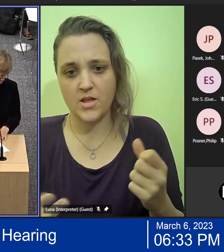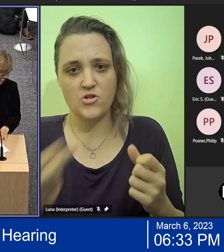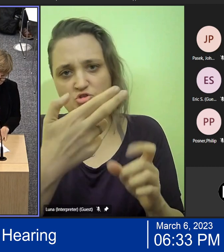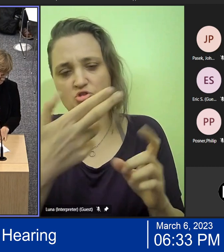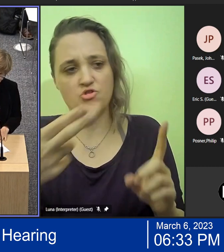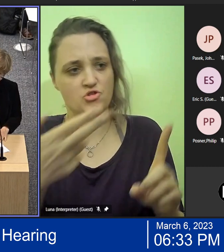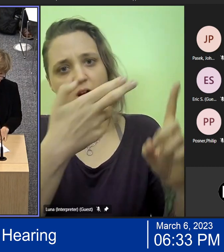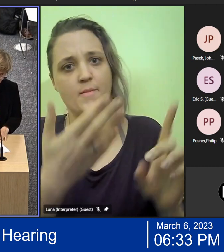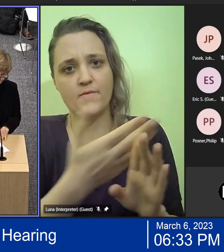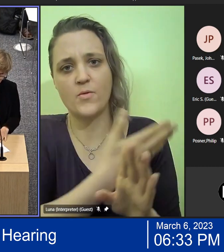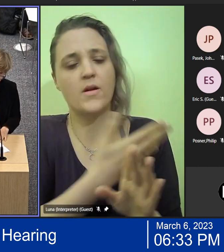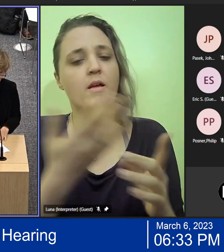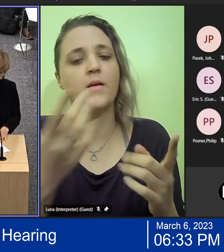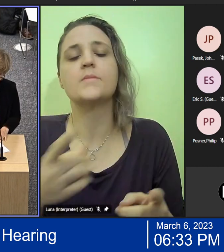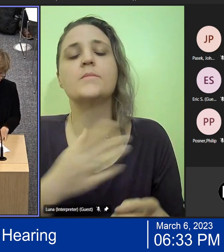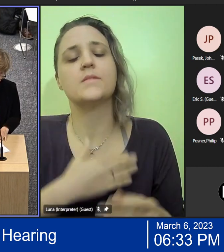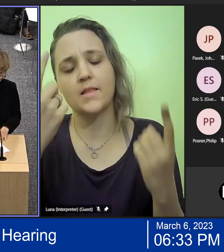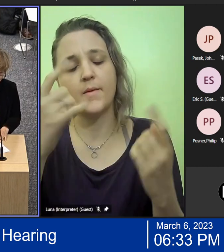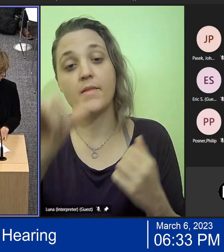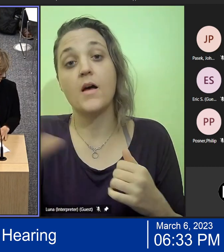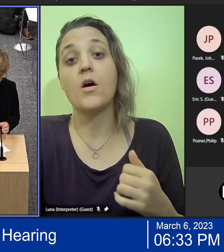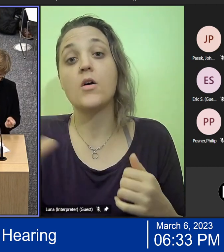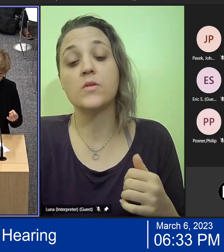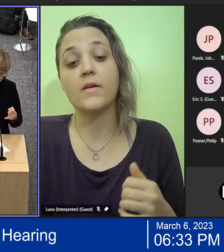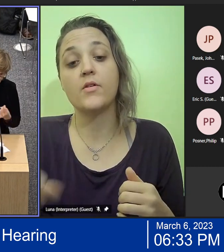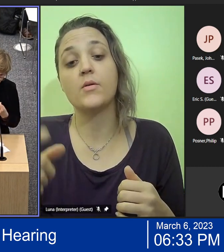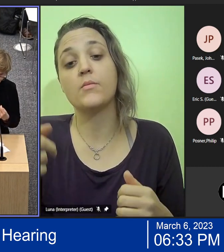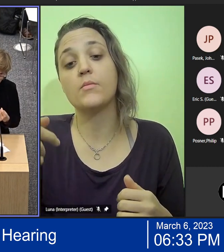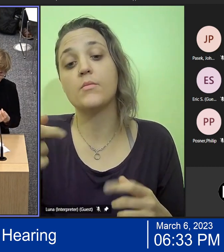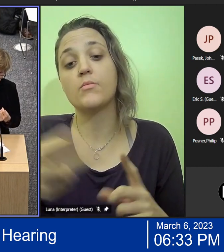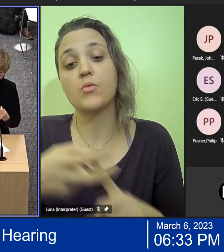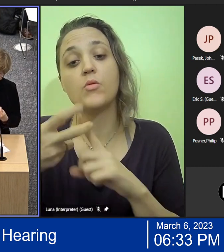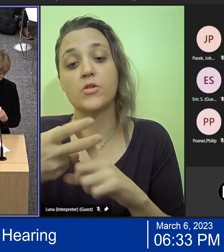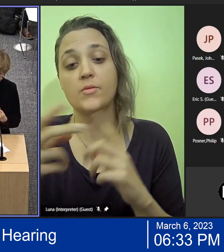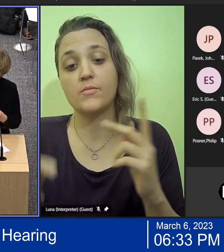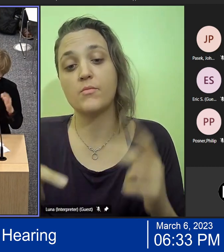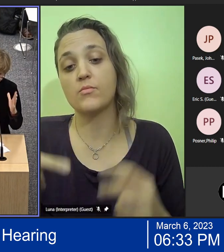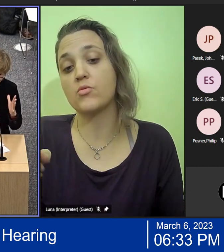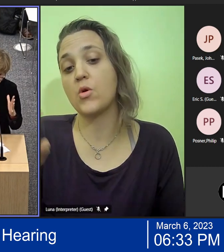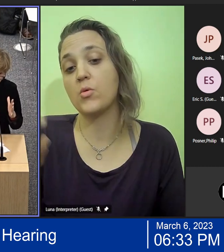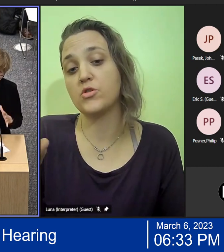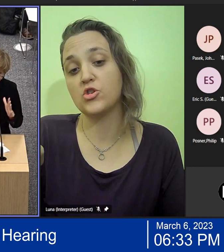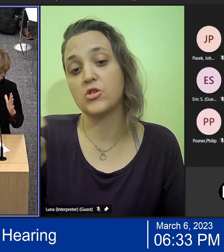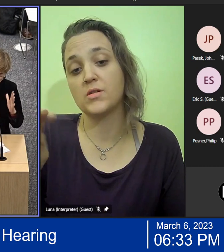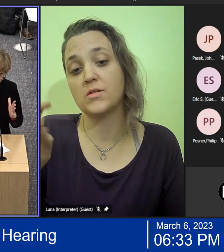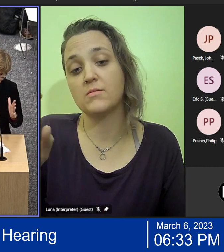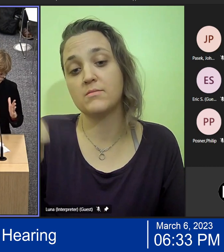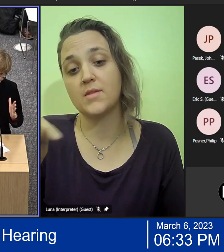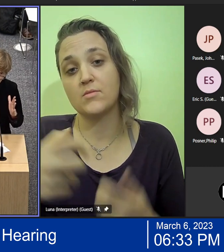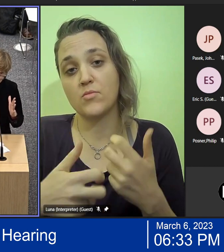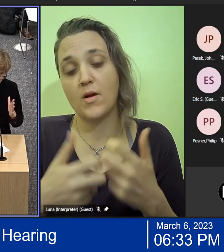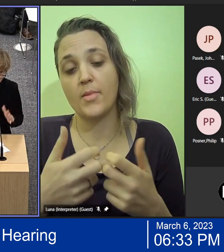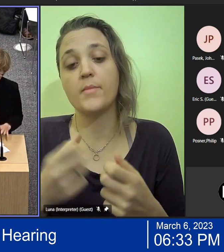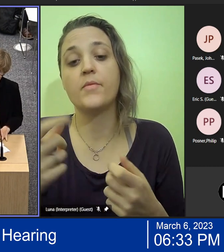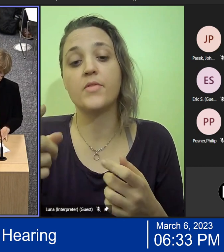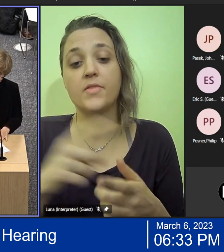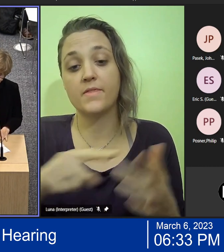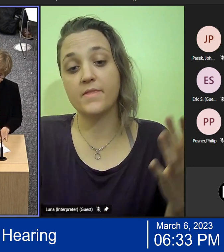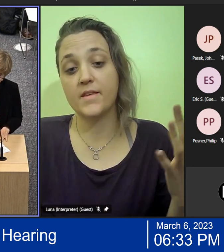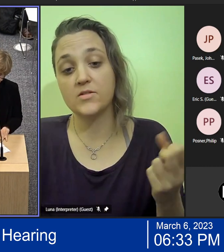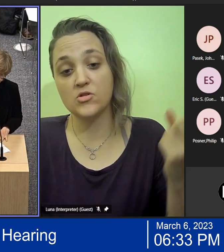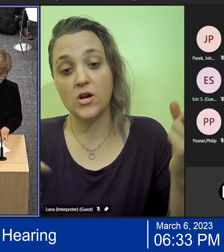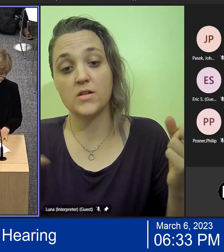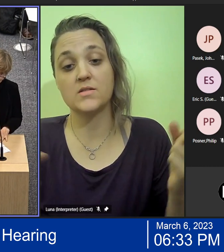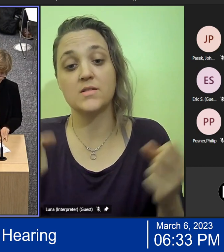door. Did somebody get shot beforehand? Please think about these things. I also think you've got a procurement problem. These cars that you bought